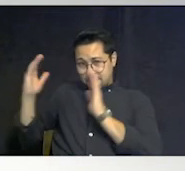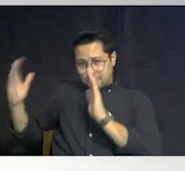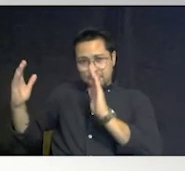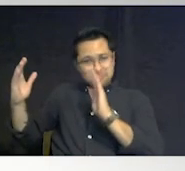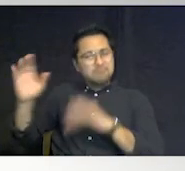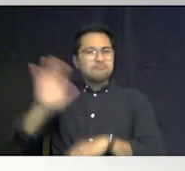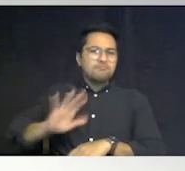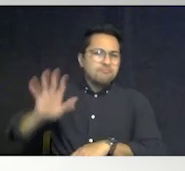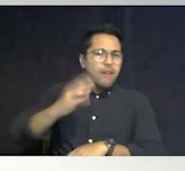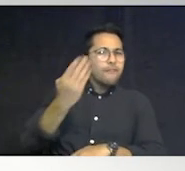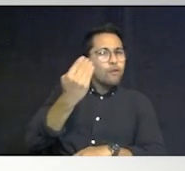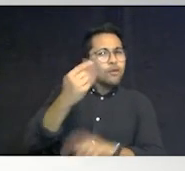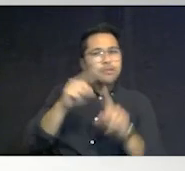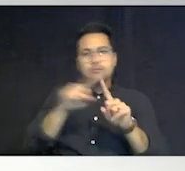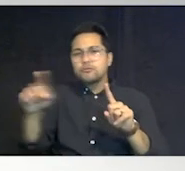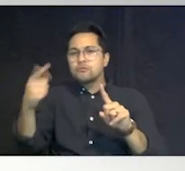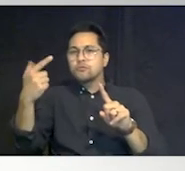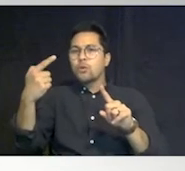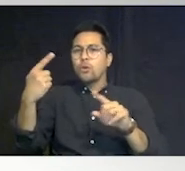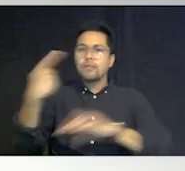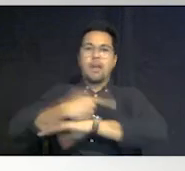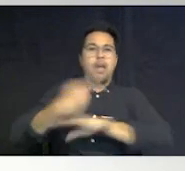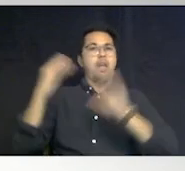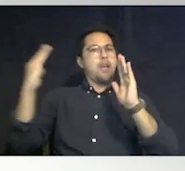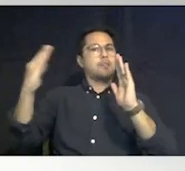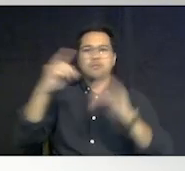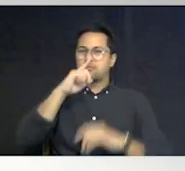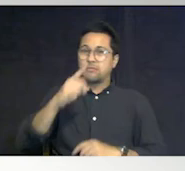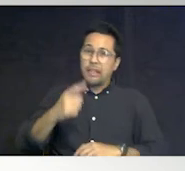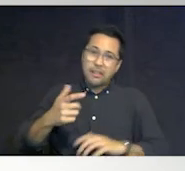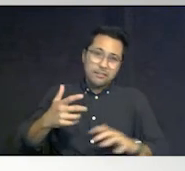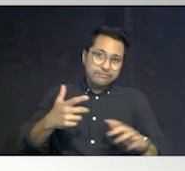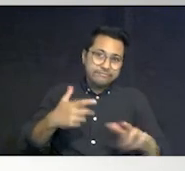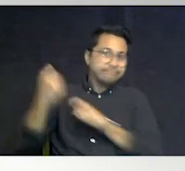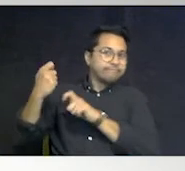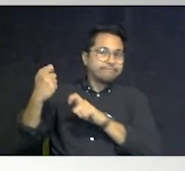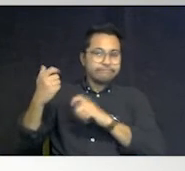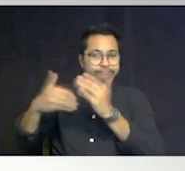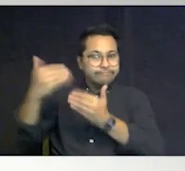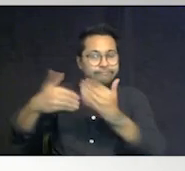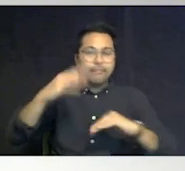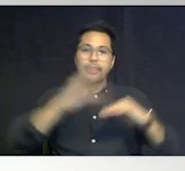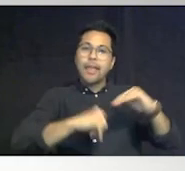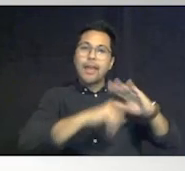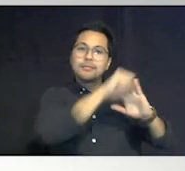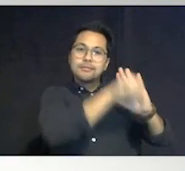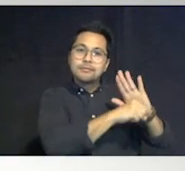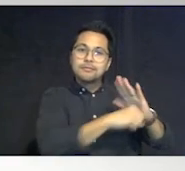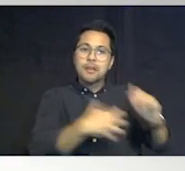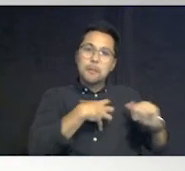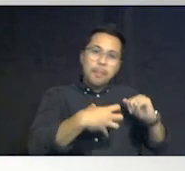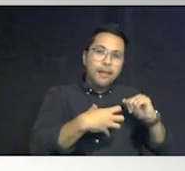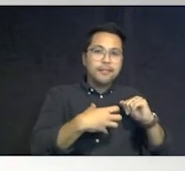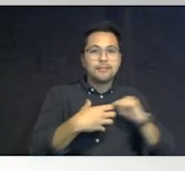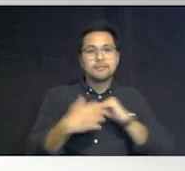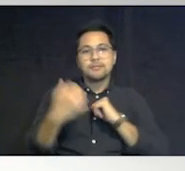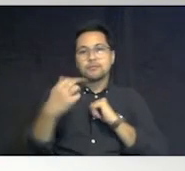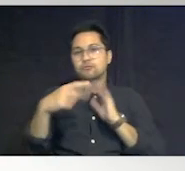to 21 days. So this is a much more expedient process than state complaints or some of the more contentious options.